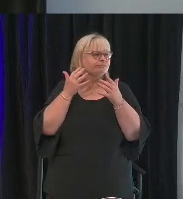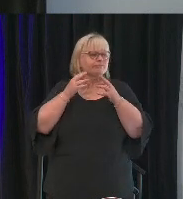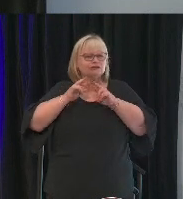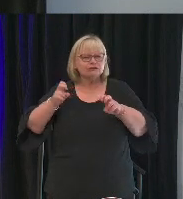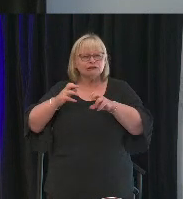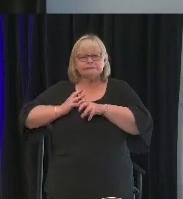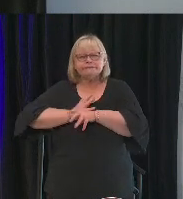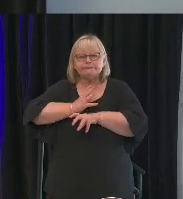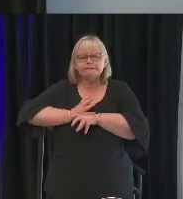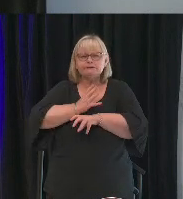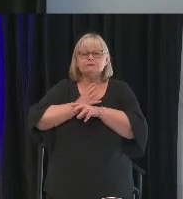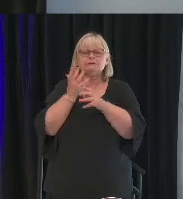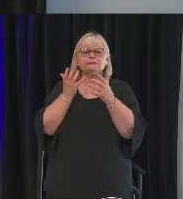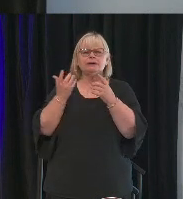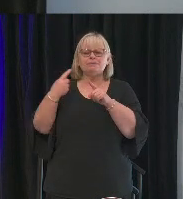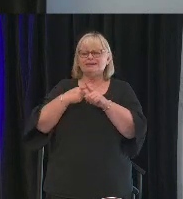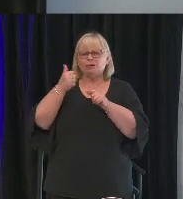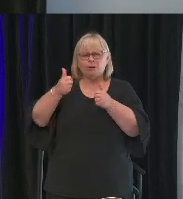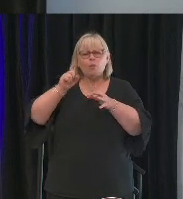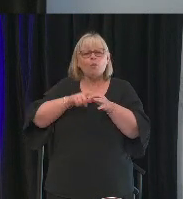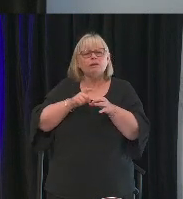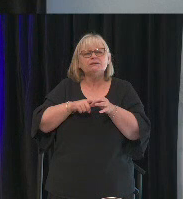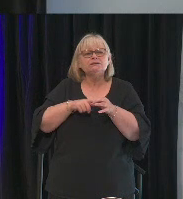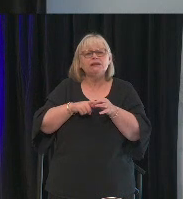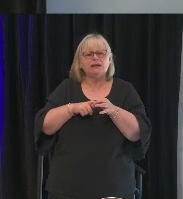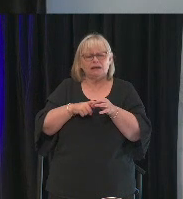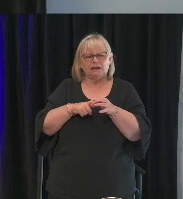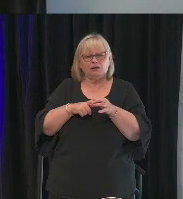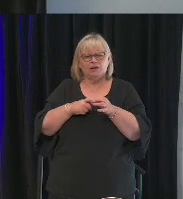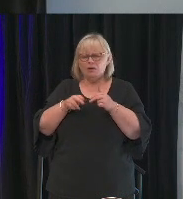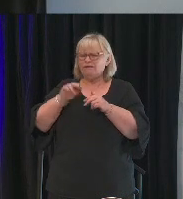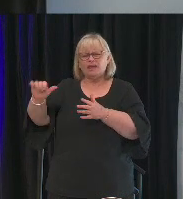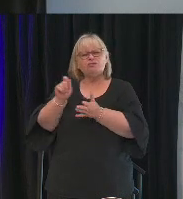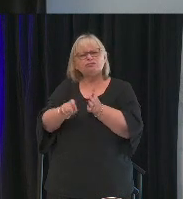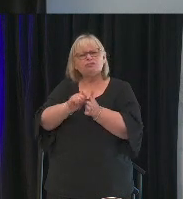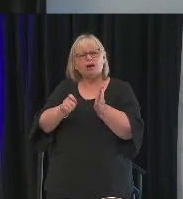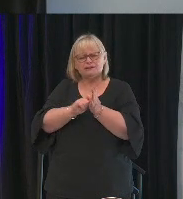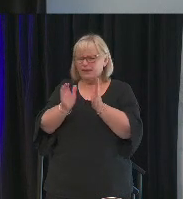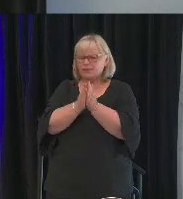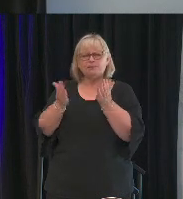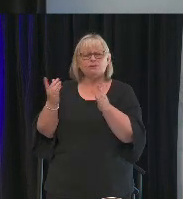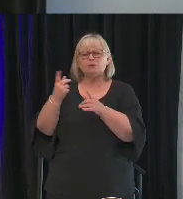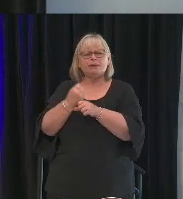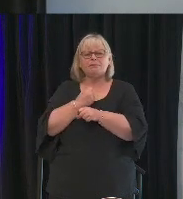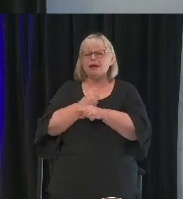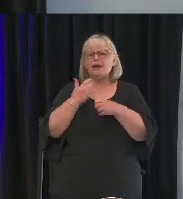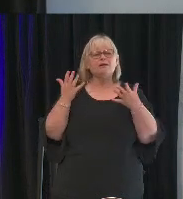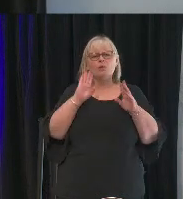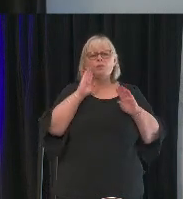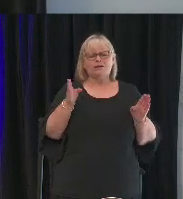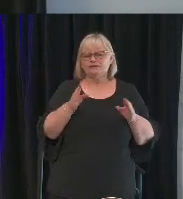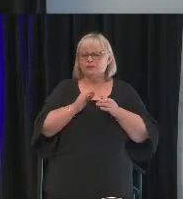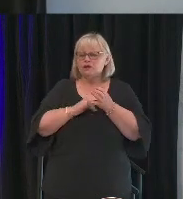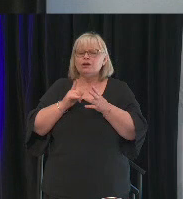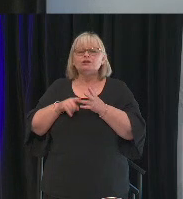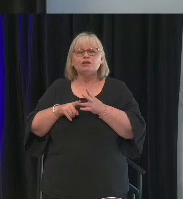effort, and the quality, in turn, of what is produced. So these awards